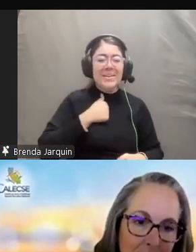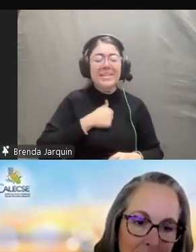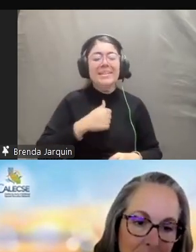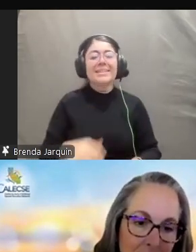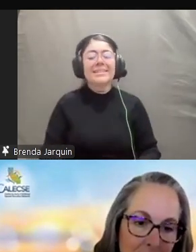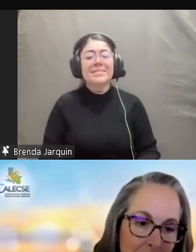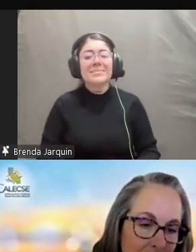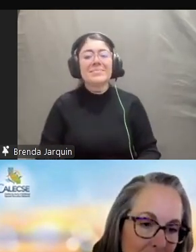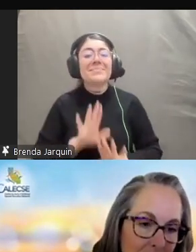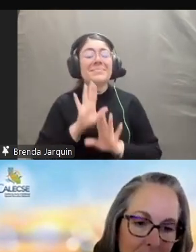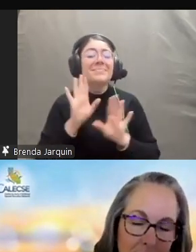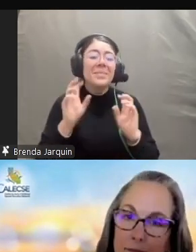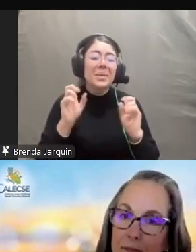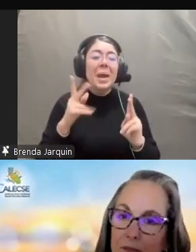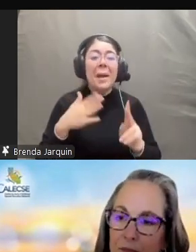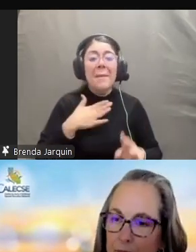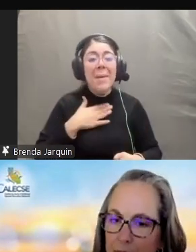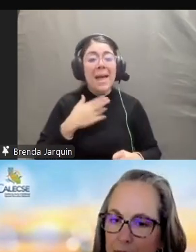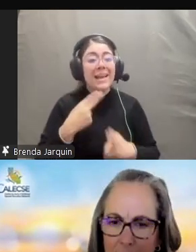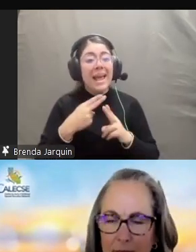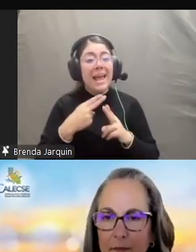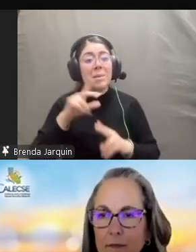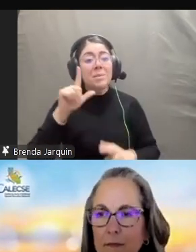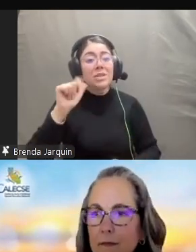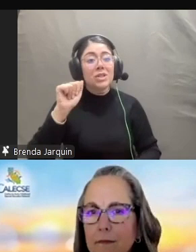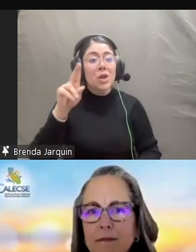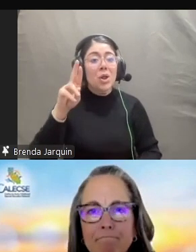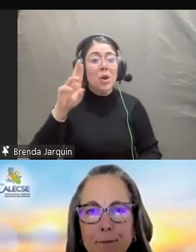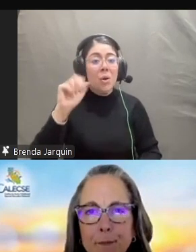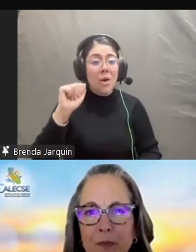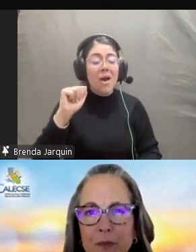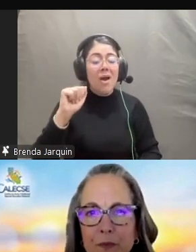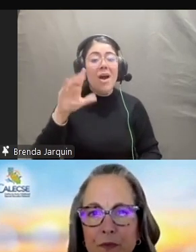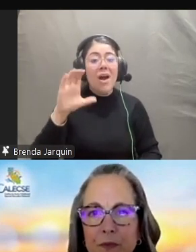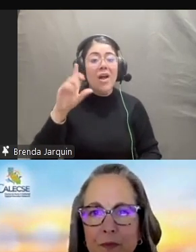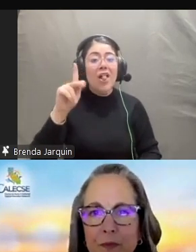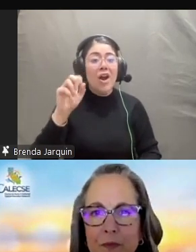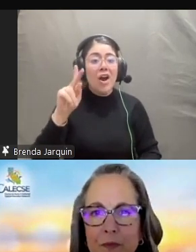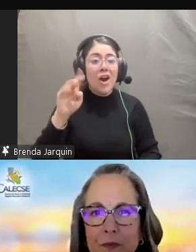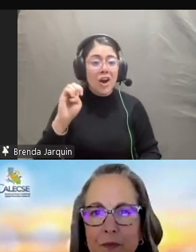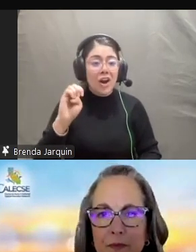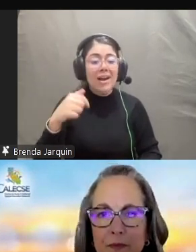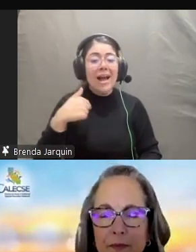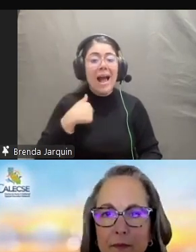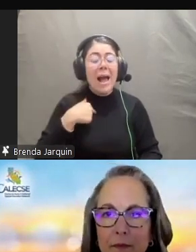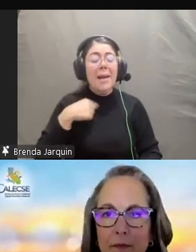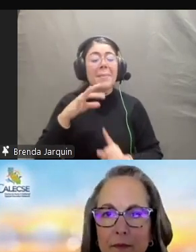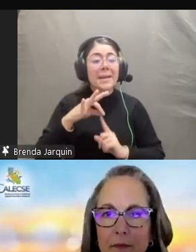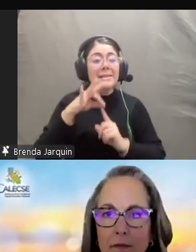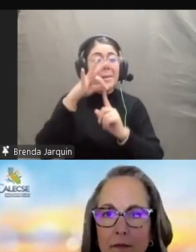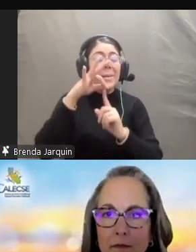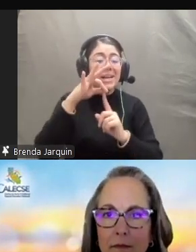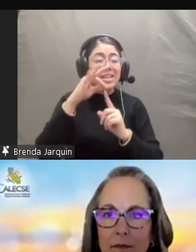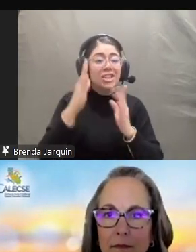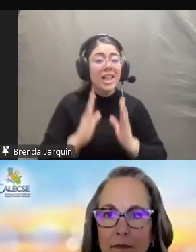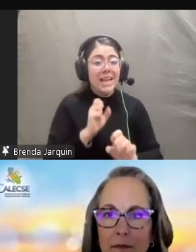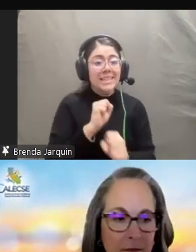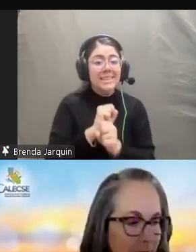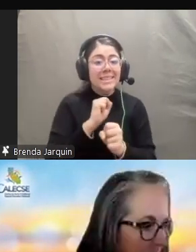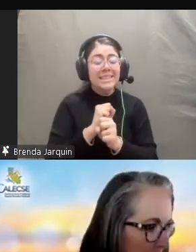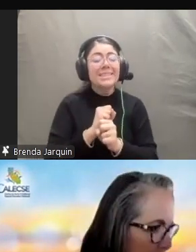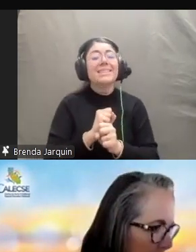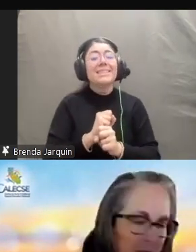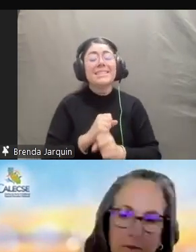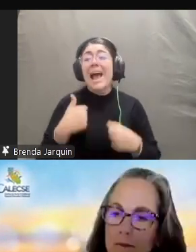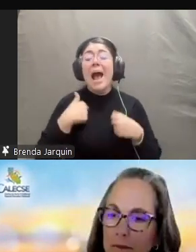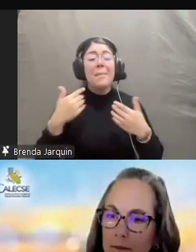So my name is Laura Clark, and I am the program specialist with the California Early Childhood Special Education Network. And I'm so happy that you're here today. Those were a lot